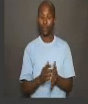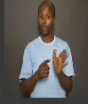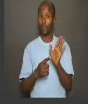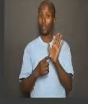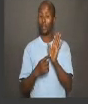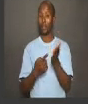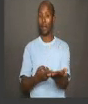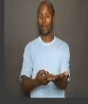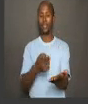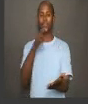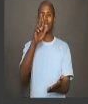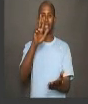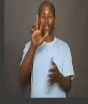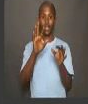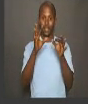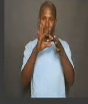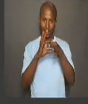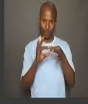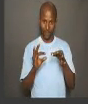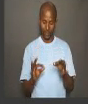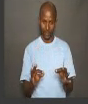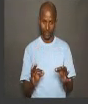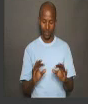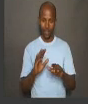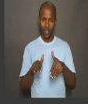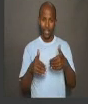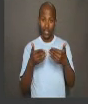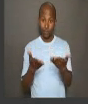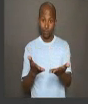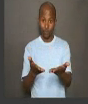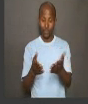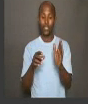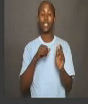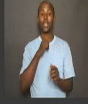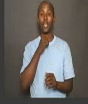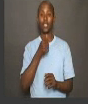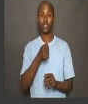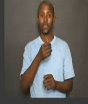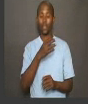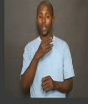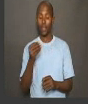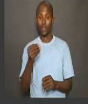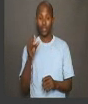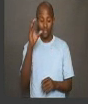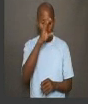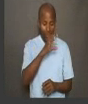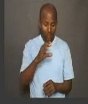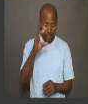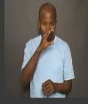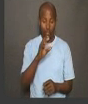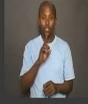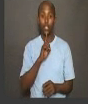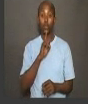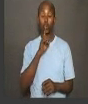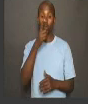are 3 statements. Give the negation and determine its truth